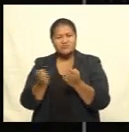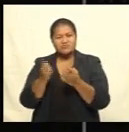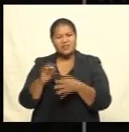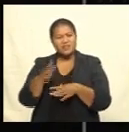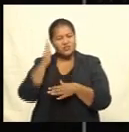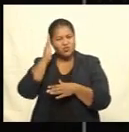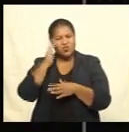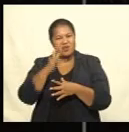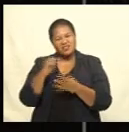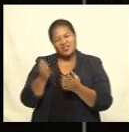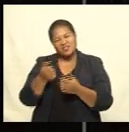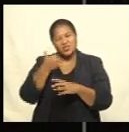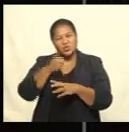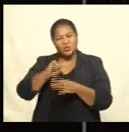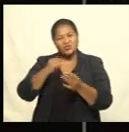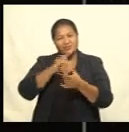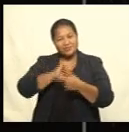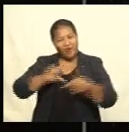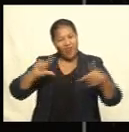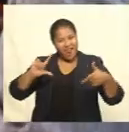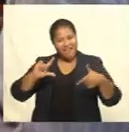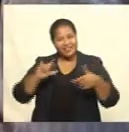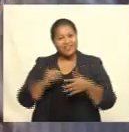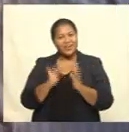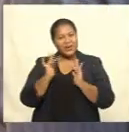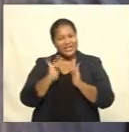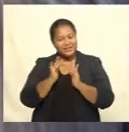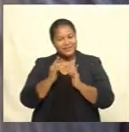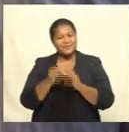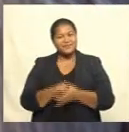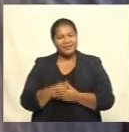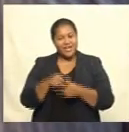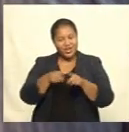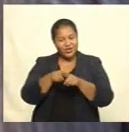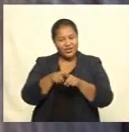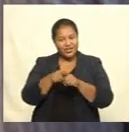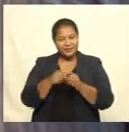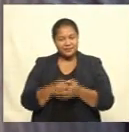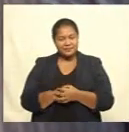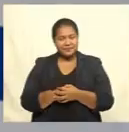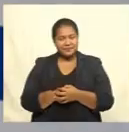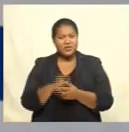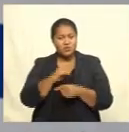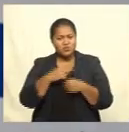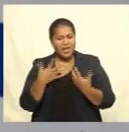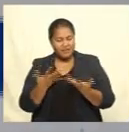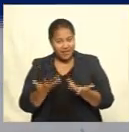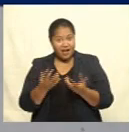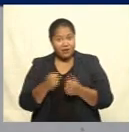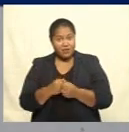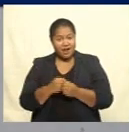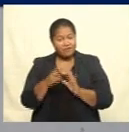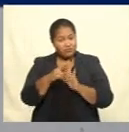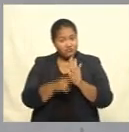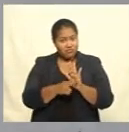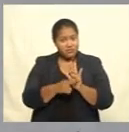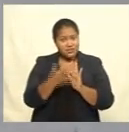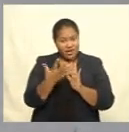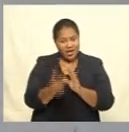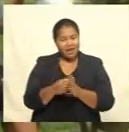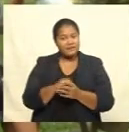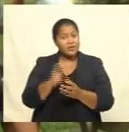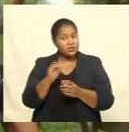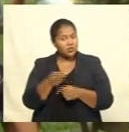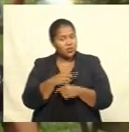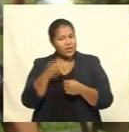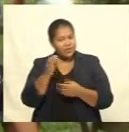online platforms. Josiah Nanunga reports. With the current safety measures in place, the Commission maintains